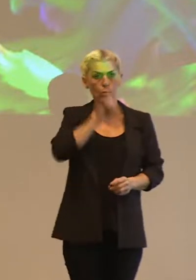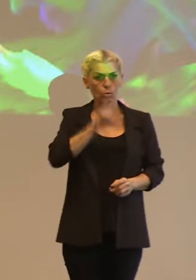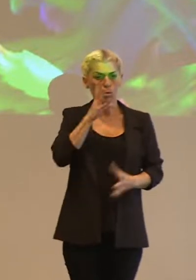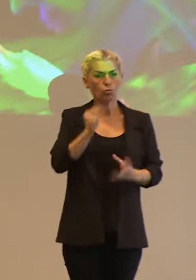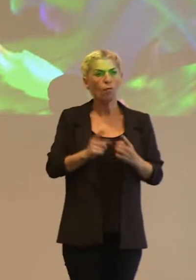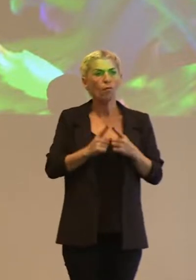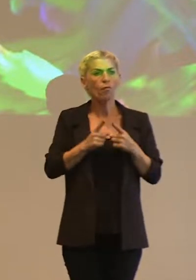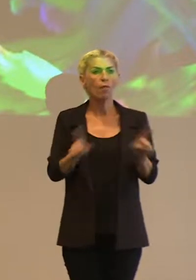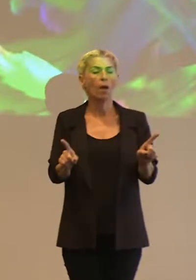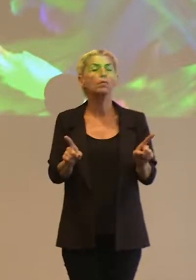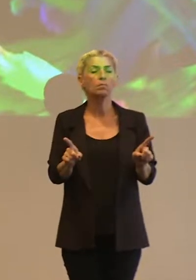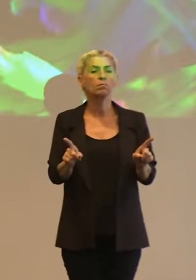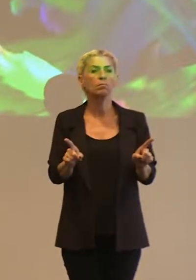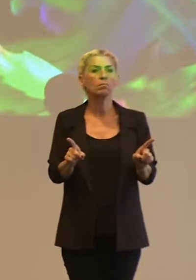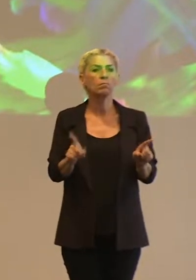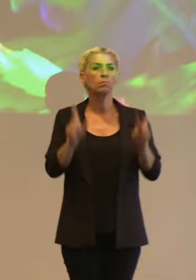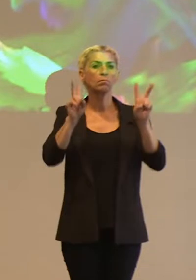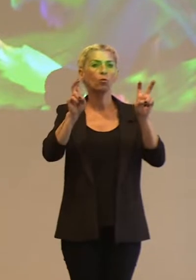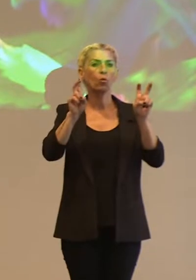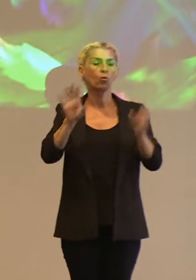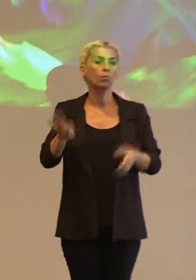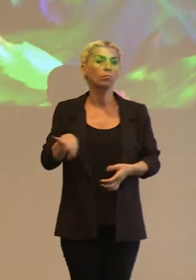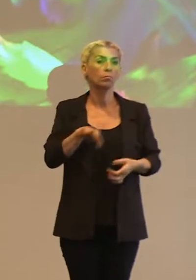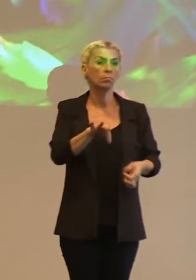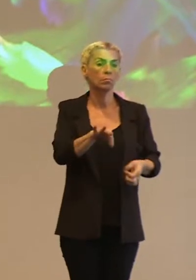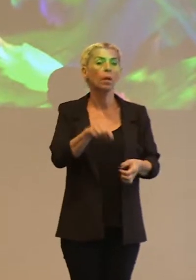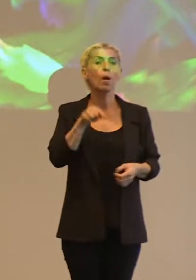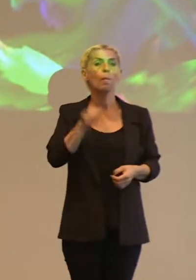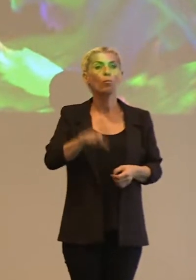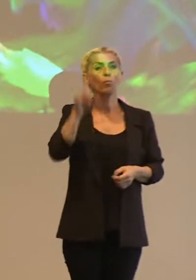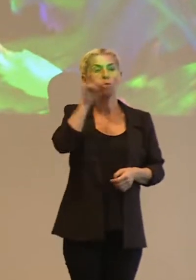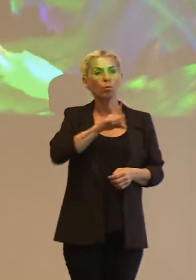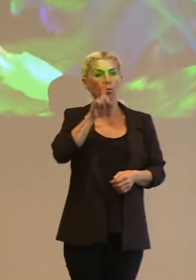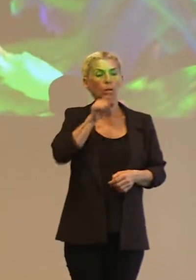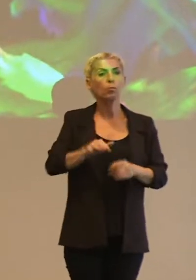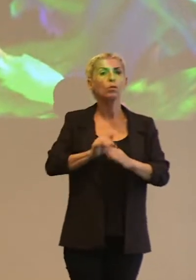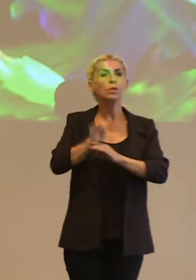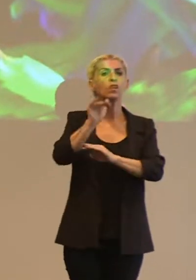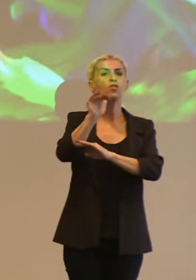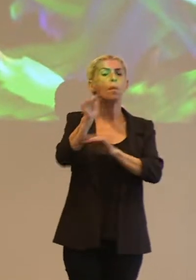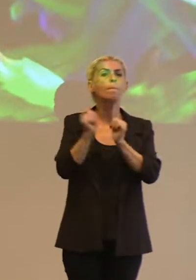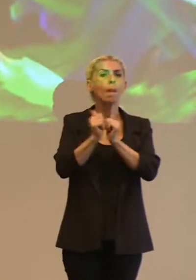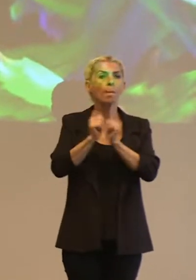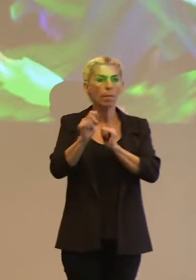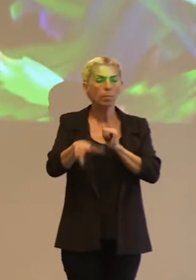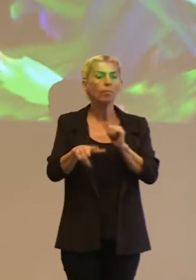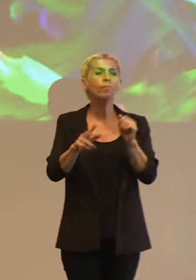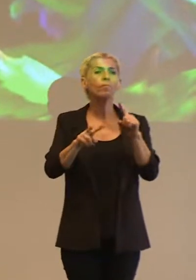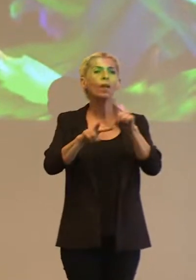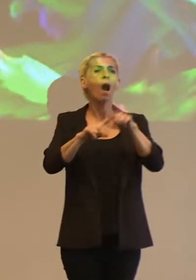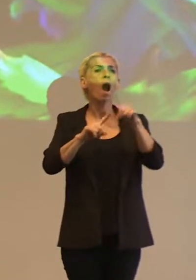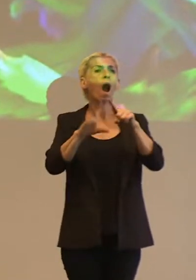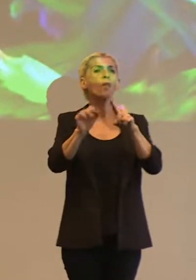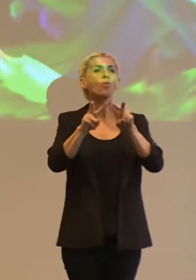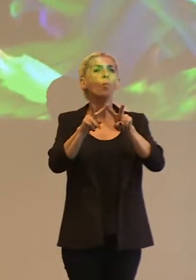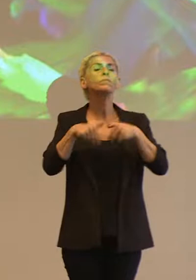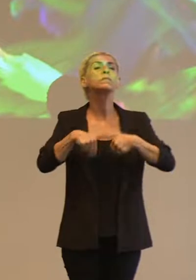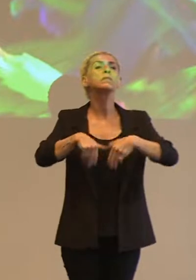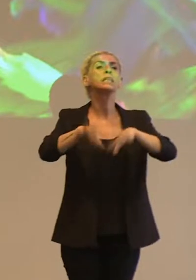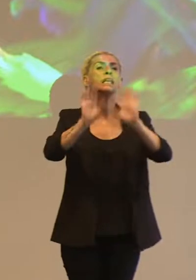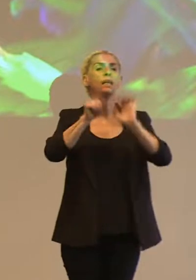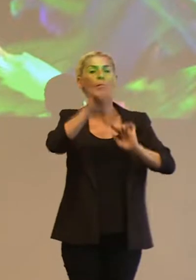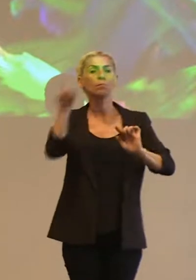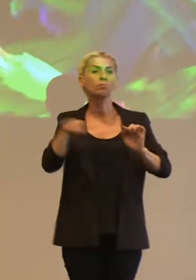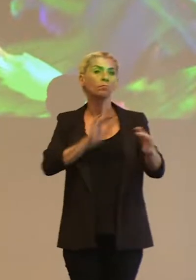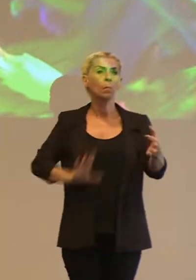interaction among these parts and components and this brings along a new paradigm so the main